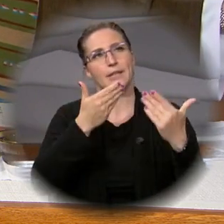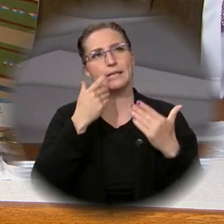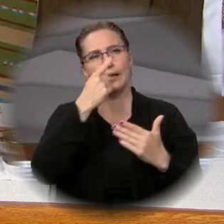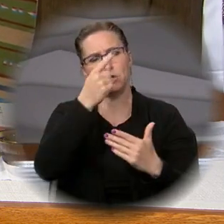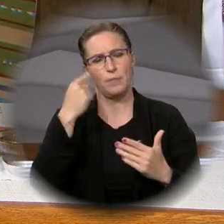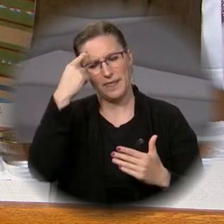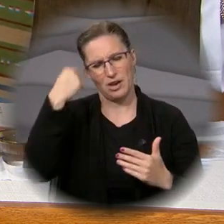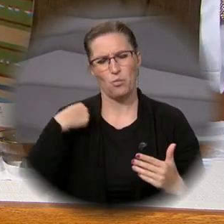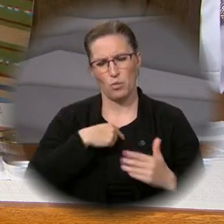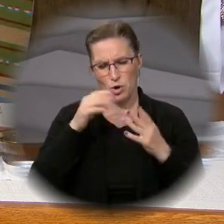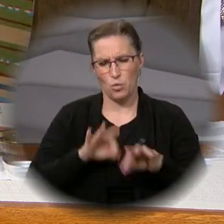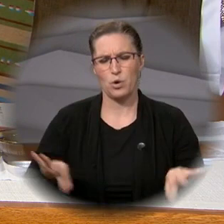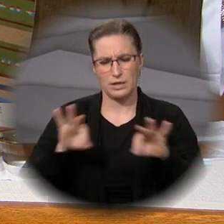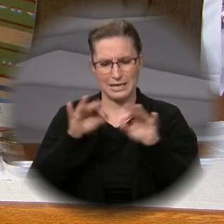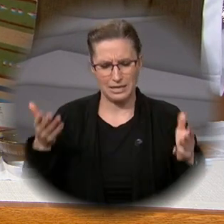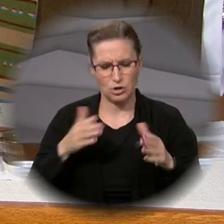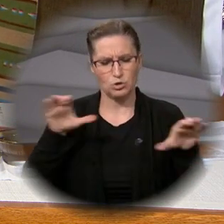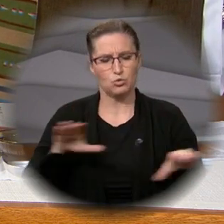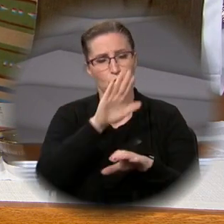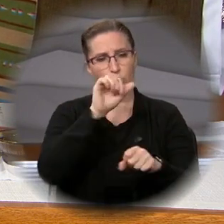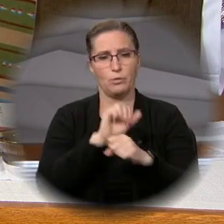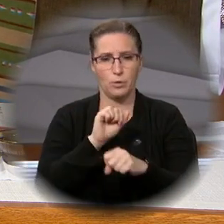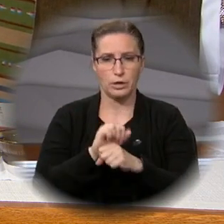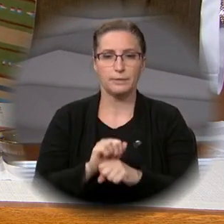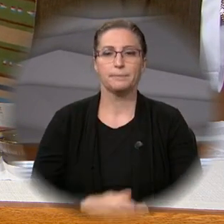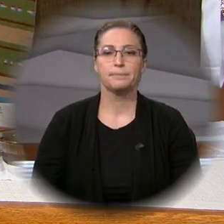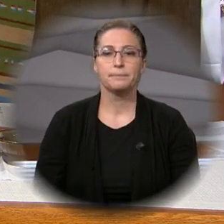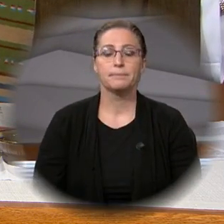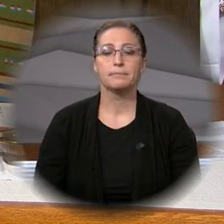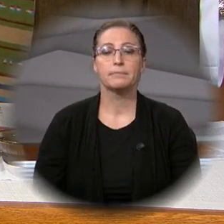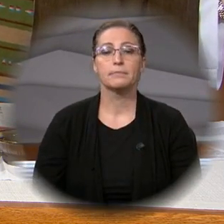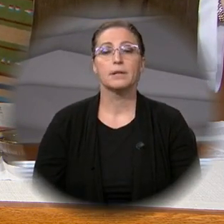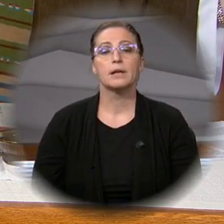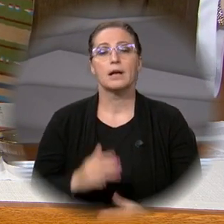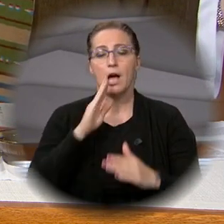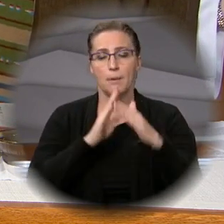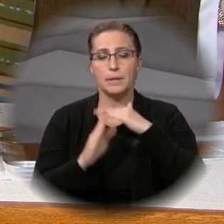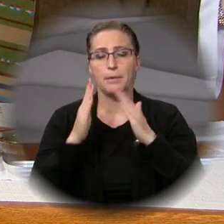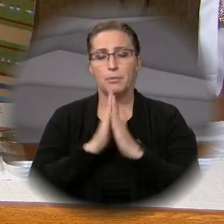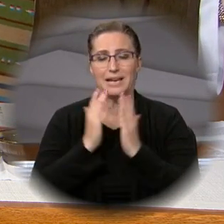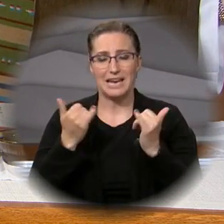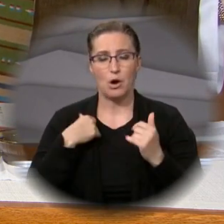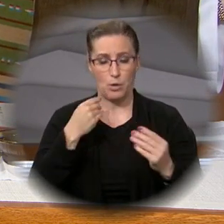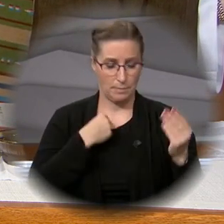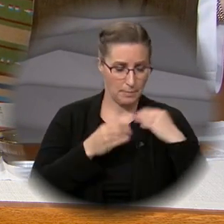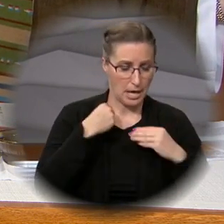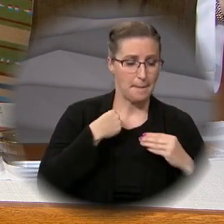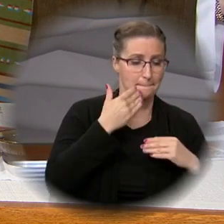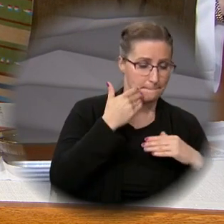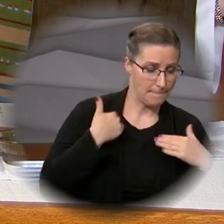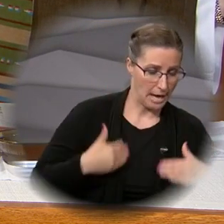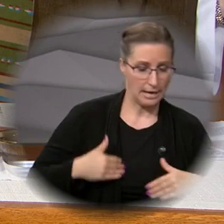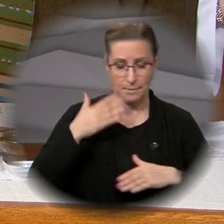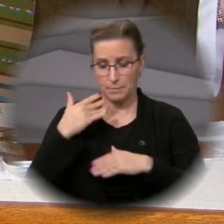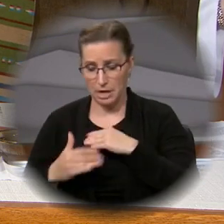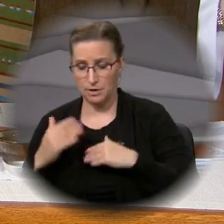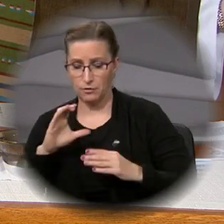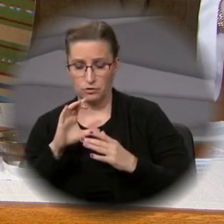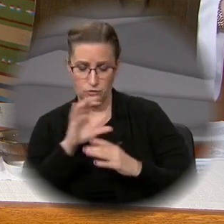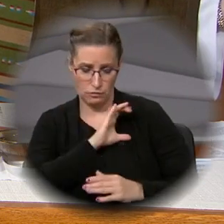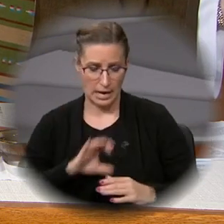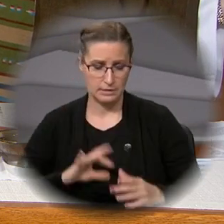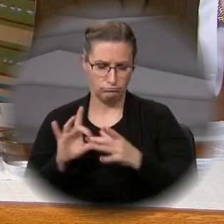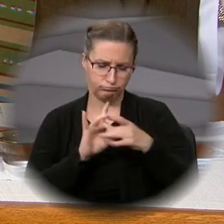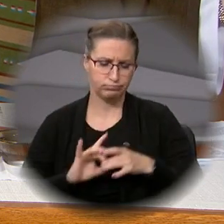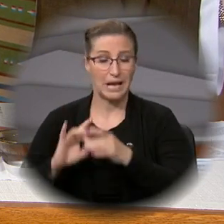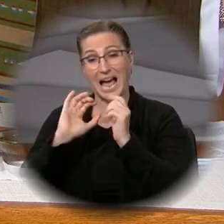that you have held us worthy to be in your presence and minister to you. Humbly we pray that partaking of the body and blood of Christ, we may be gathered into one